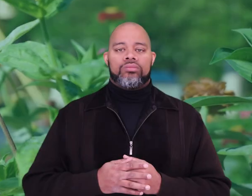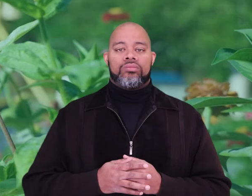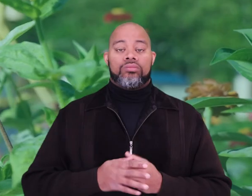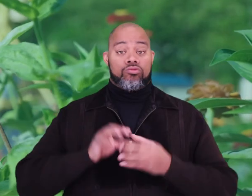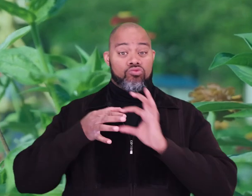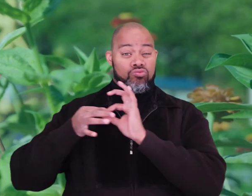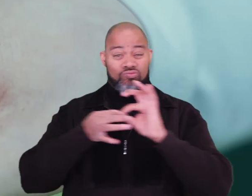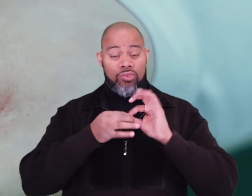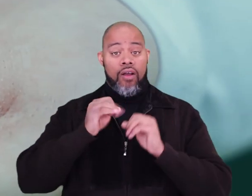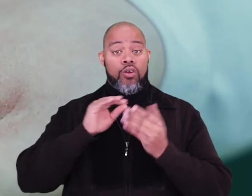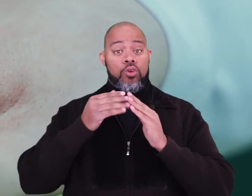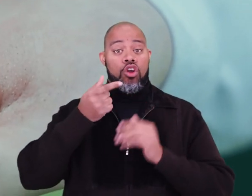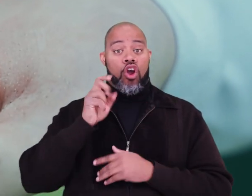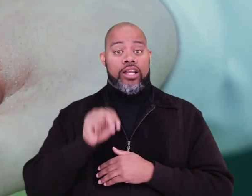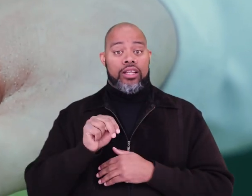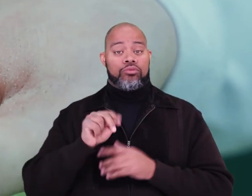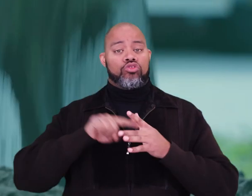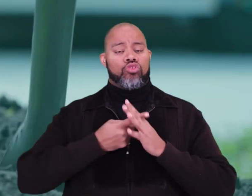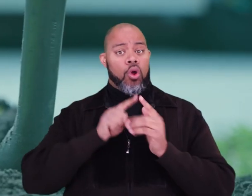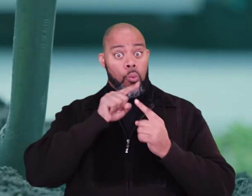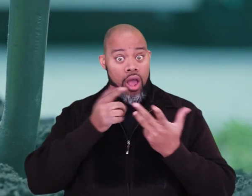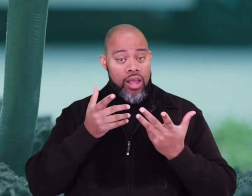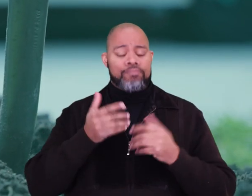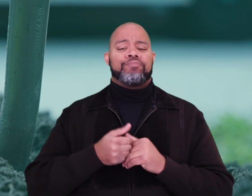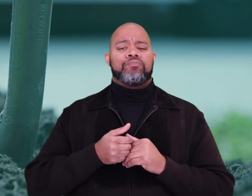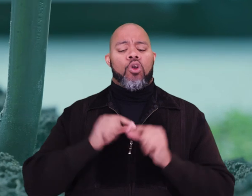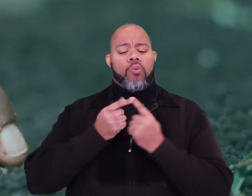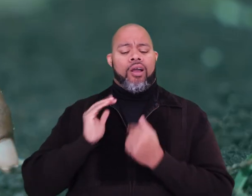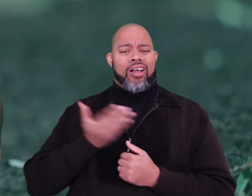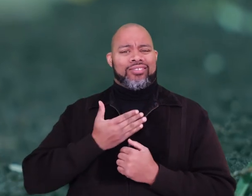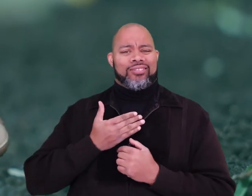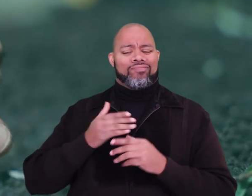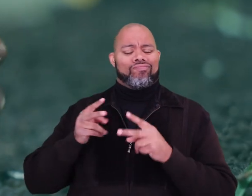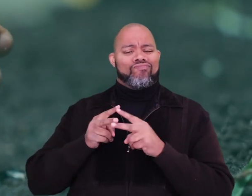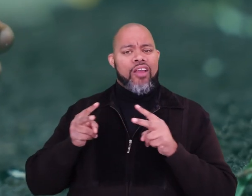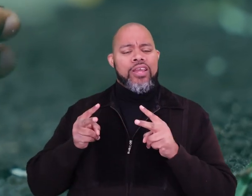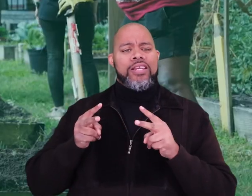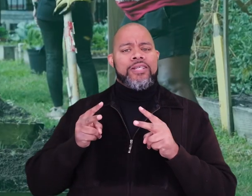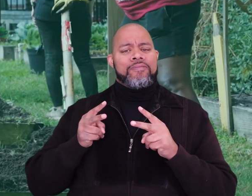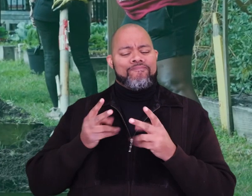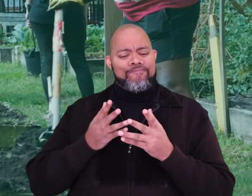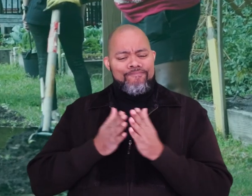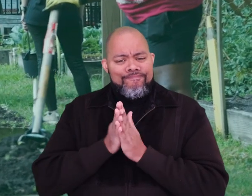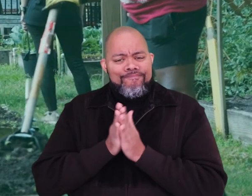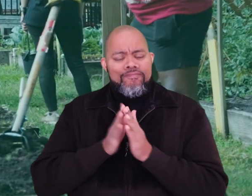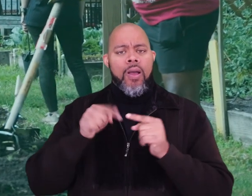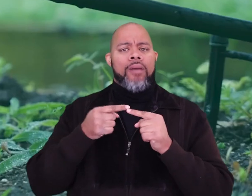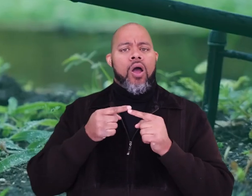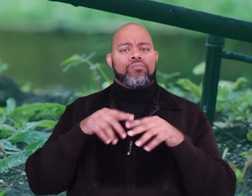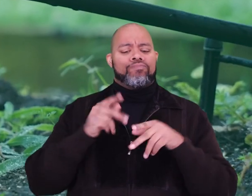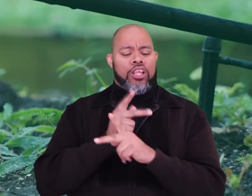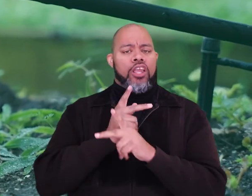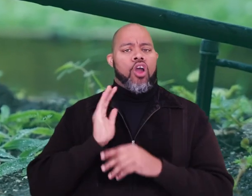The Coalition of Community Gardens started from a group of us who were very passionate about taking